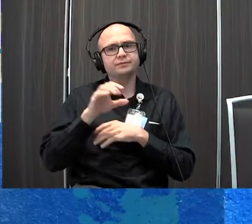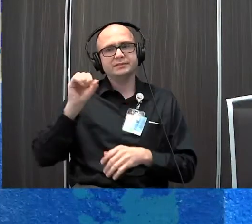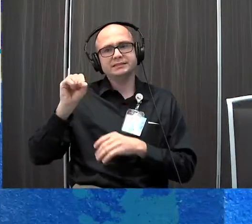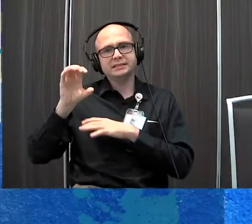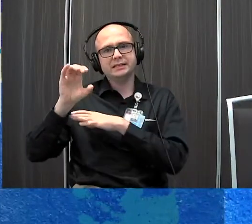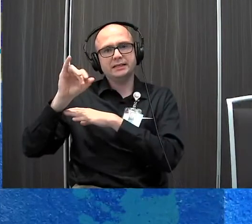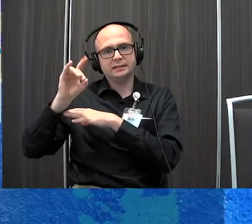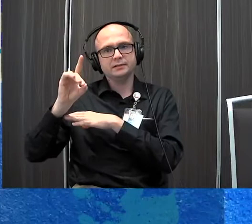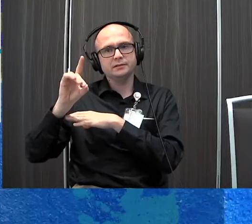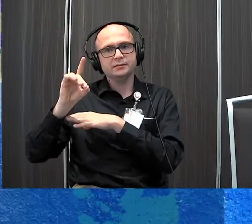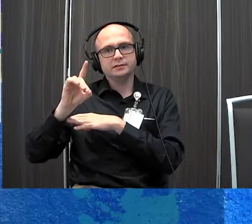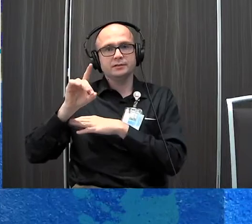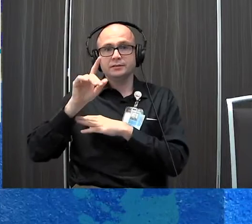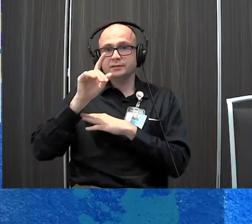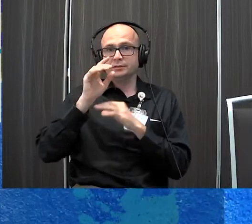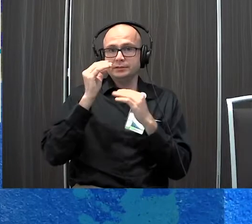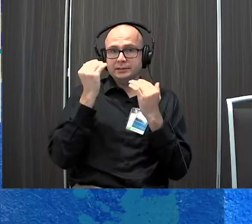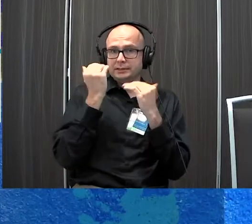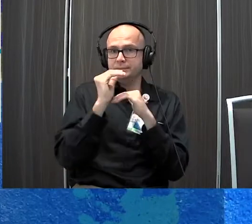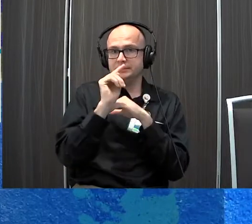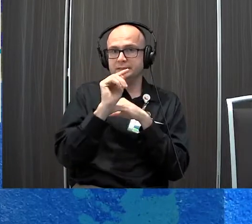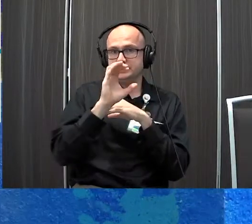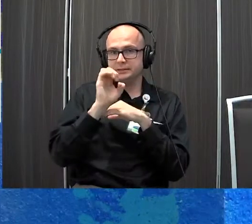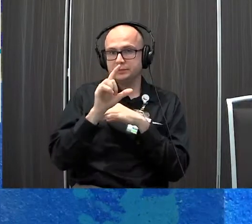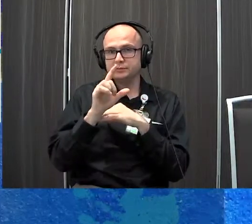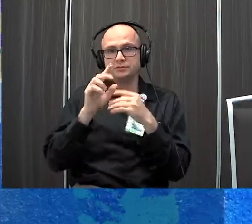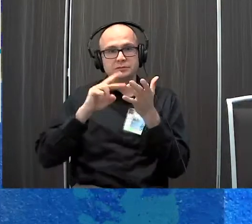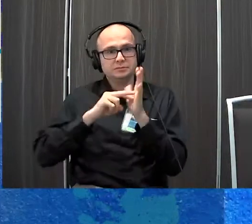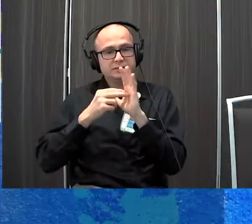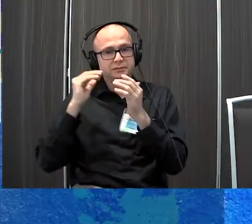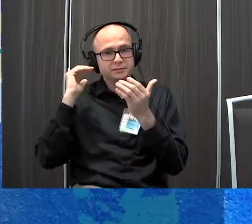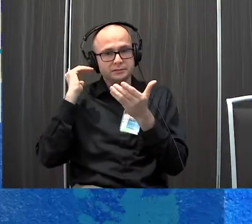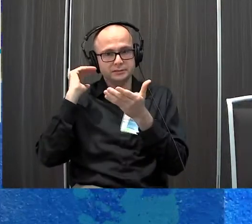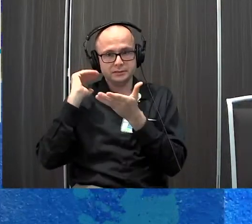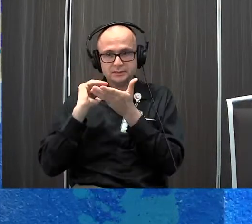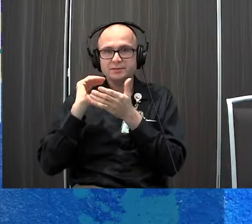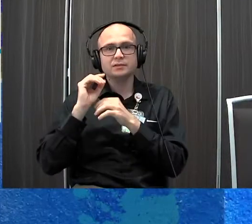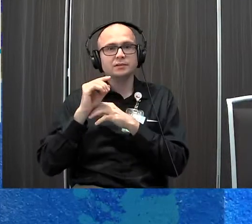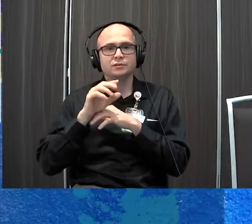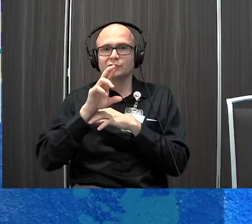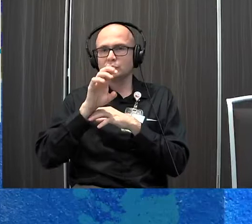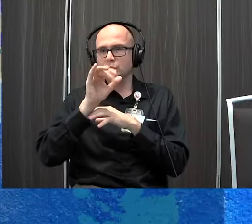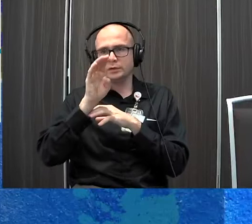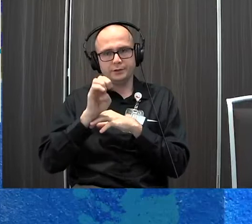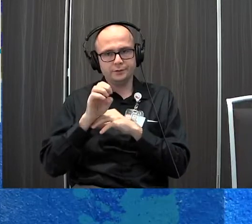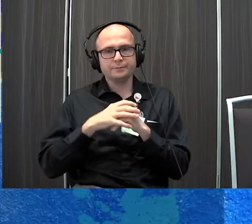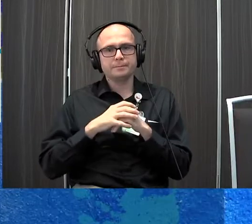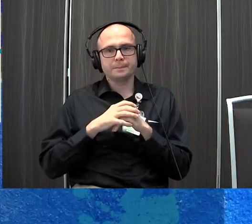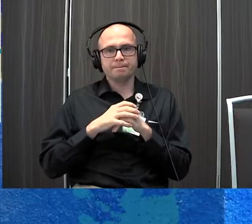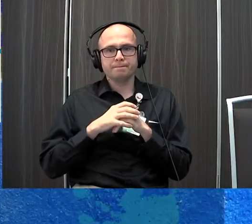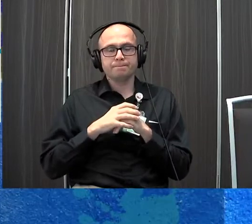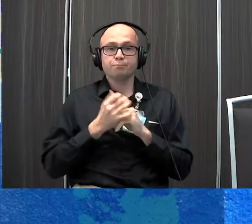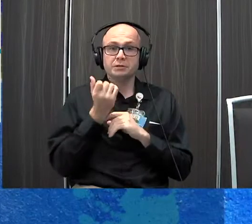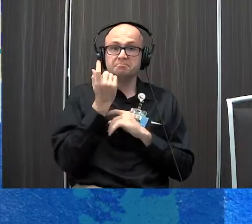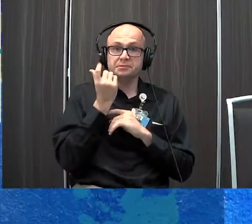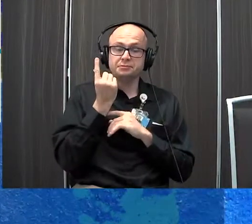So absent T cells at birth means, absent thymus at birth means absent T cells, and as I said, that is a rare disorder. What is less